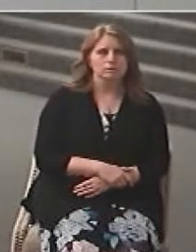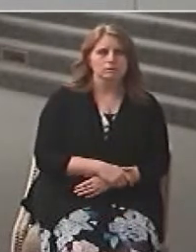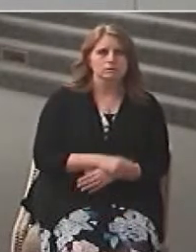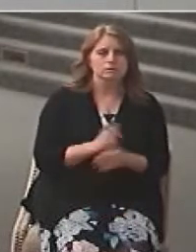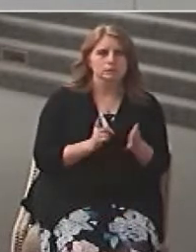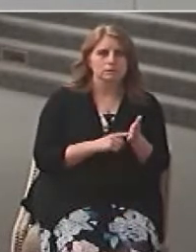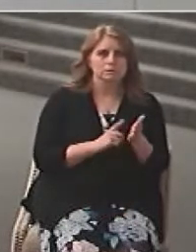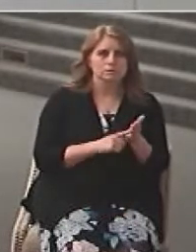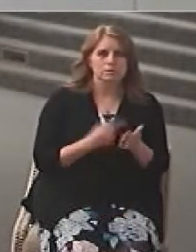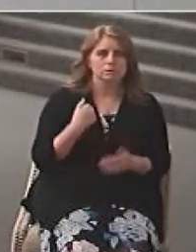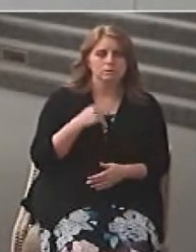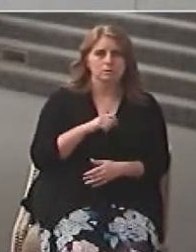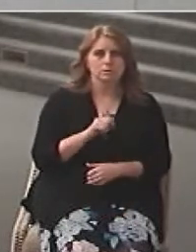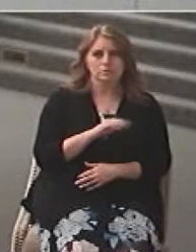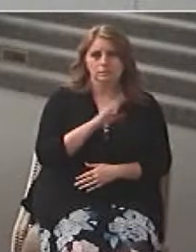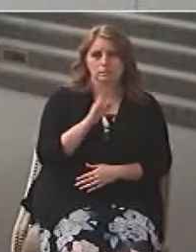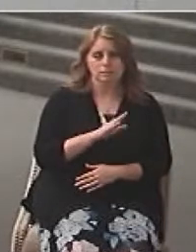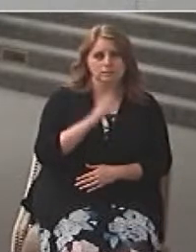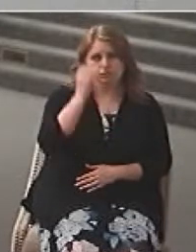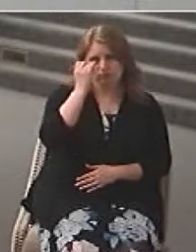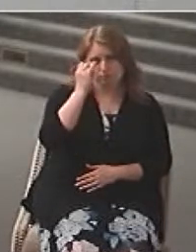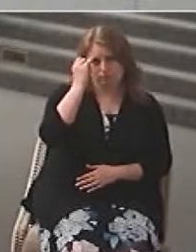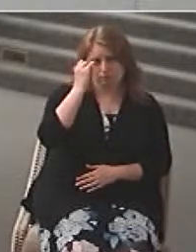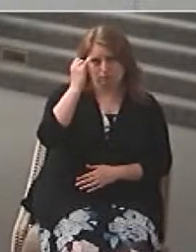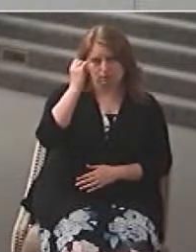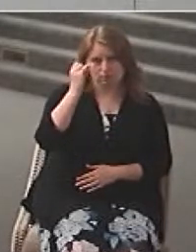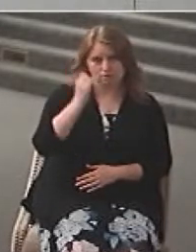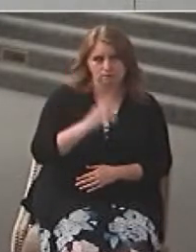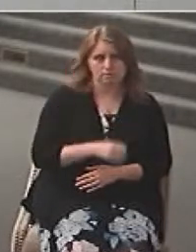Something we could never imagine.